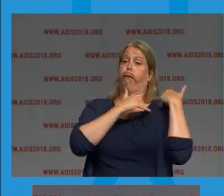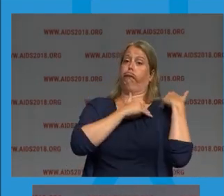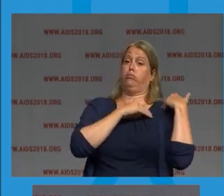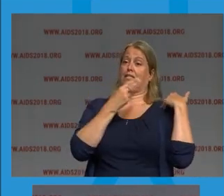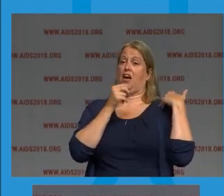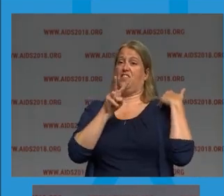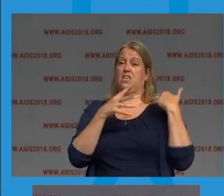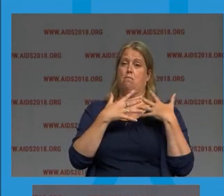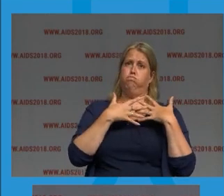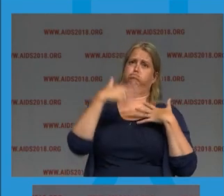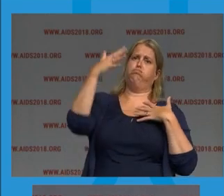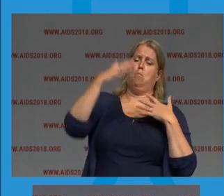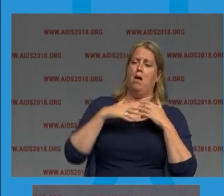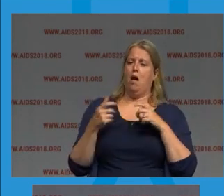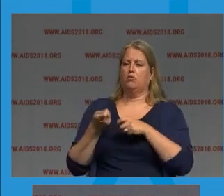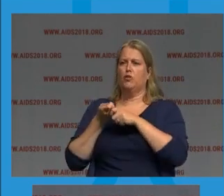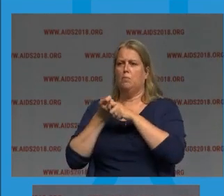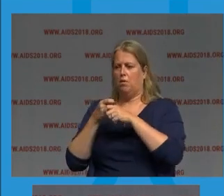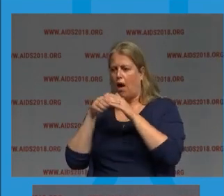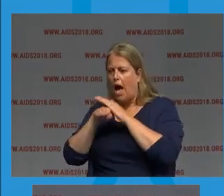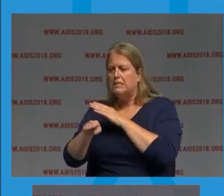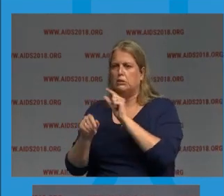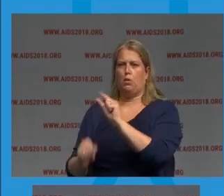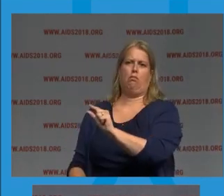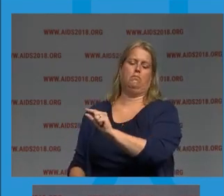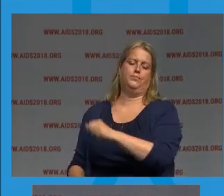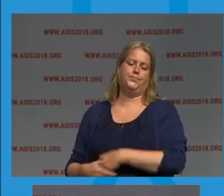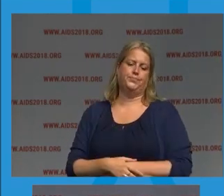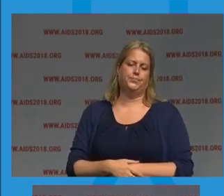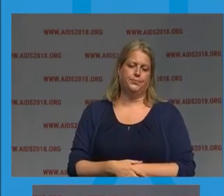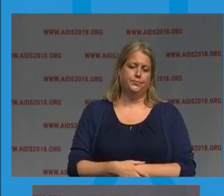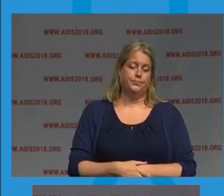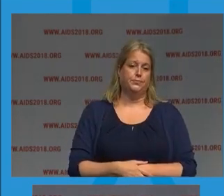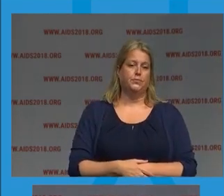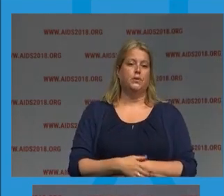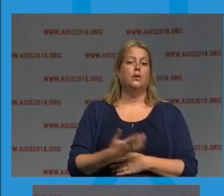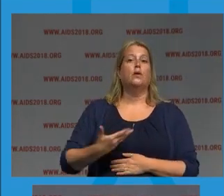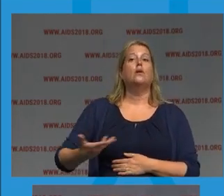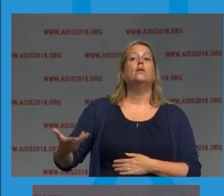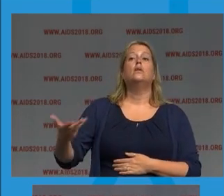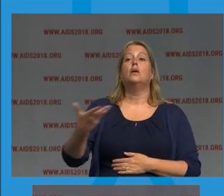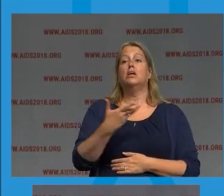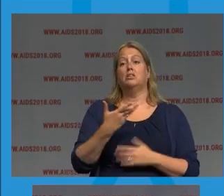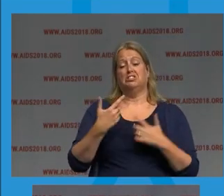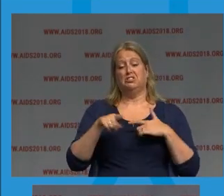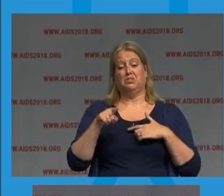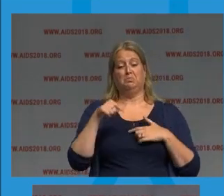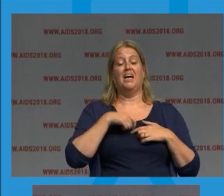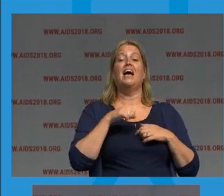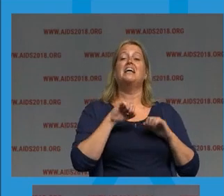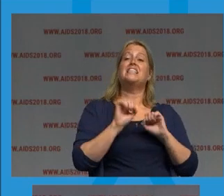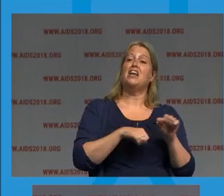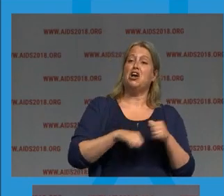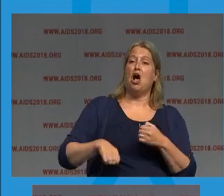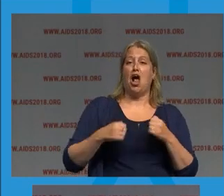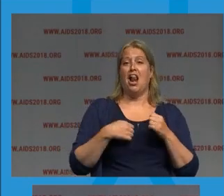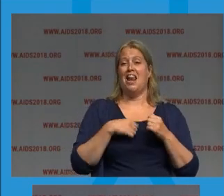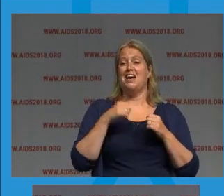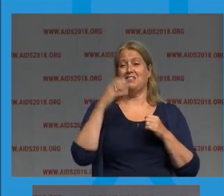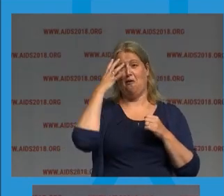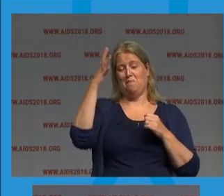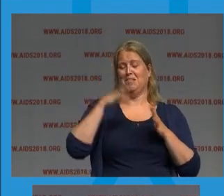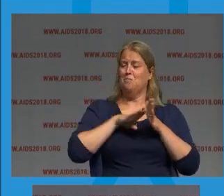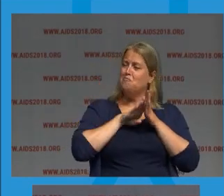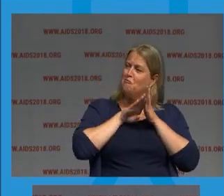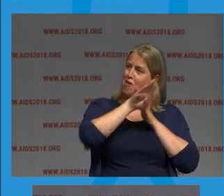limited access to treatment. And so taking advantage of a very progressive government in Senegal that has allowed work